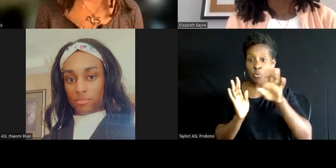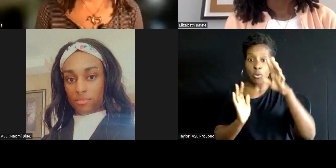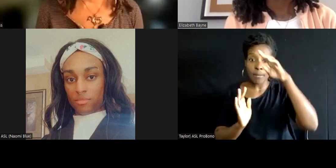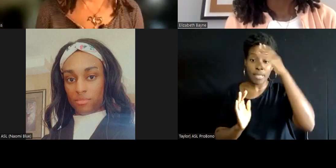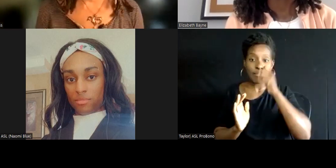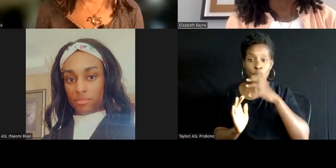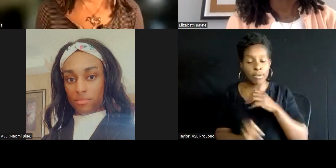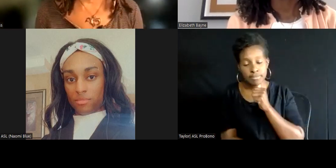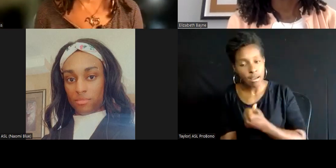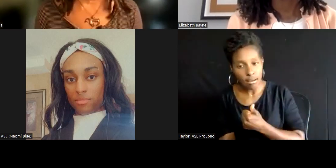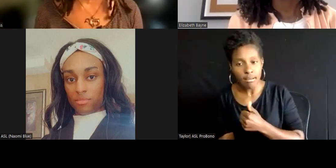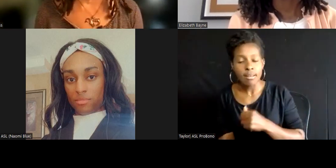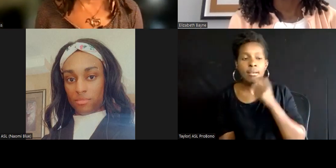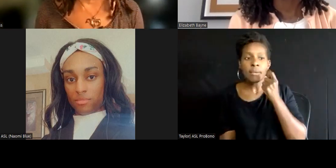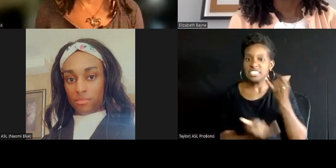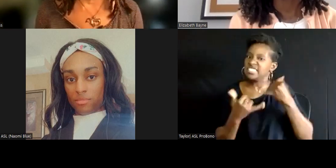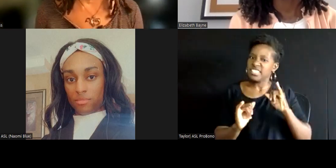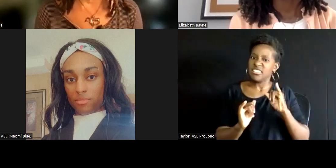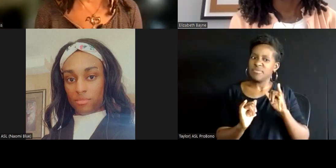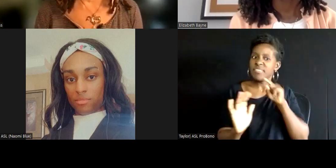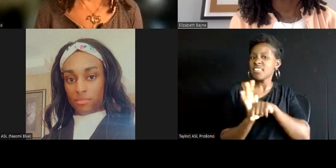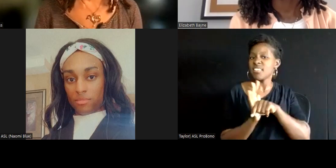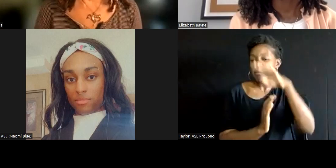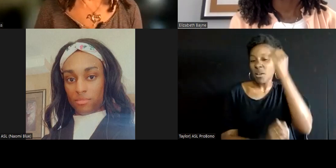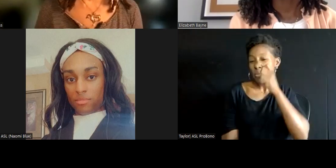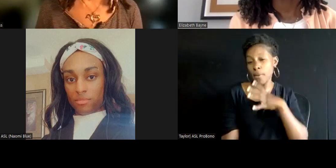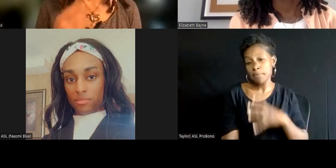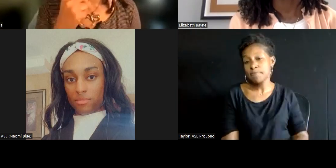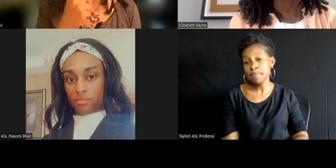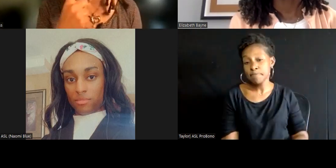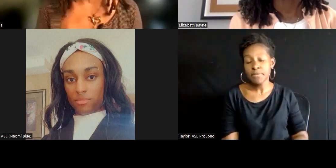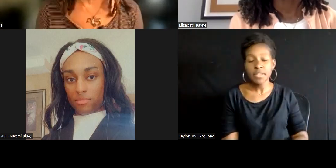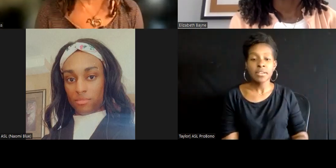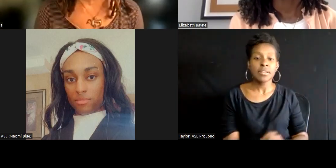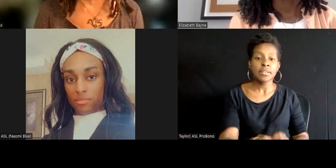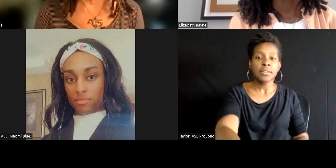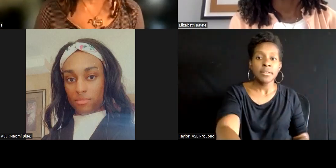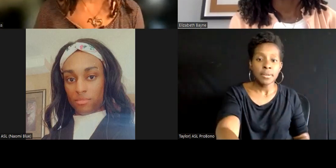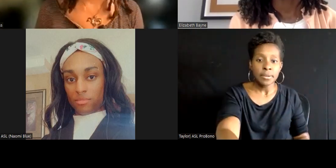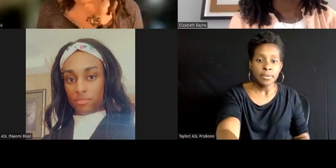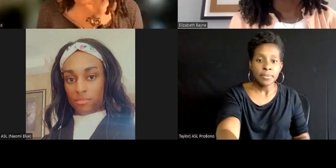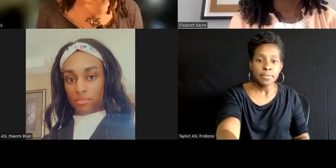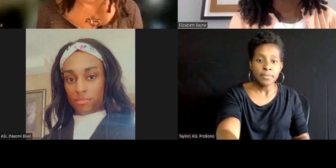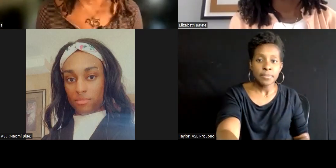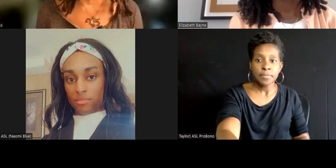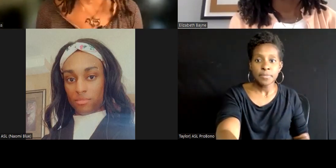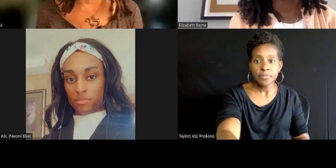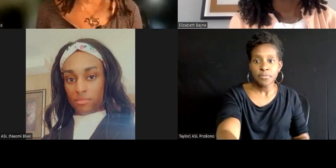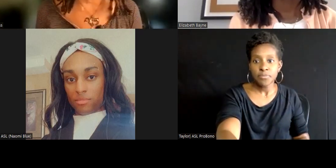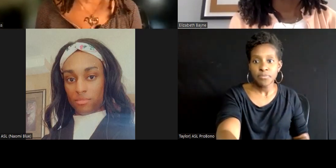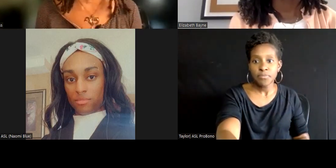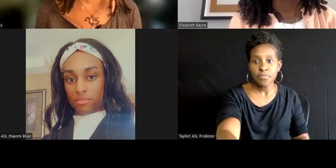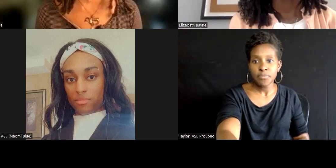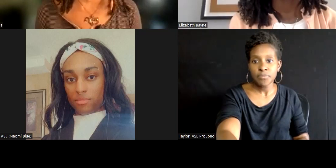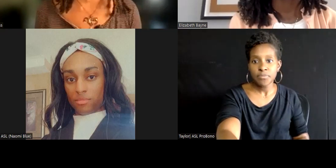But it is still a killer of Black women. And the issues that plague African